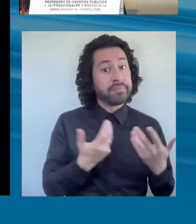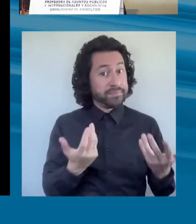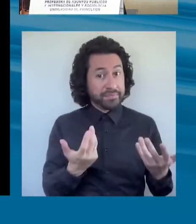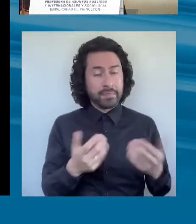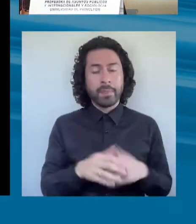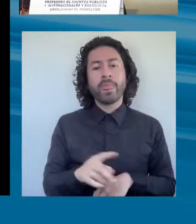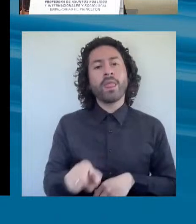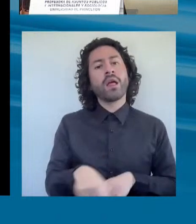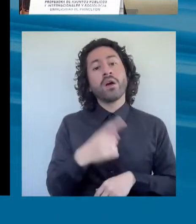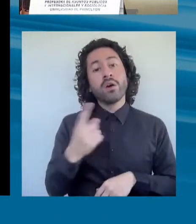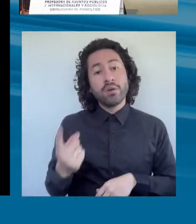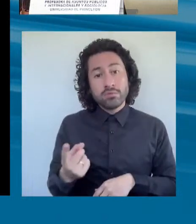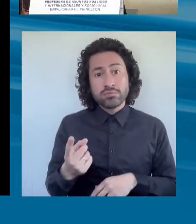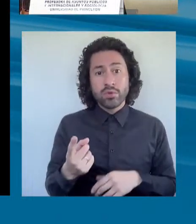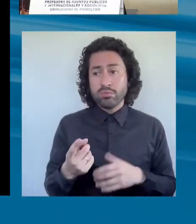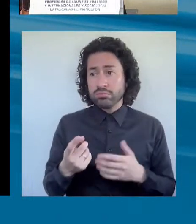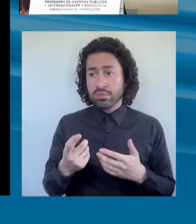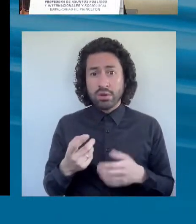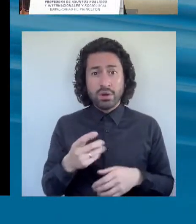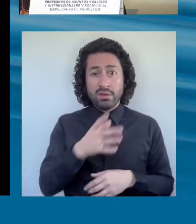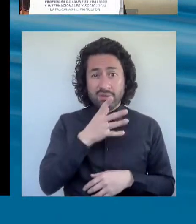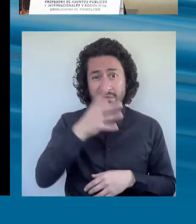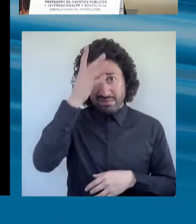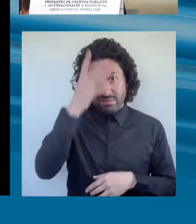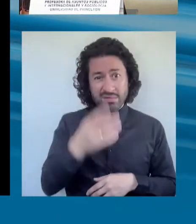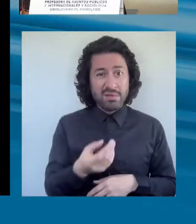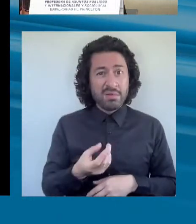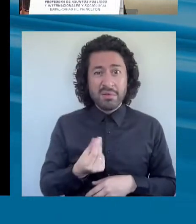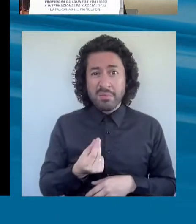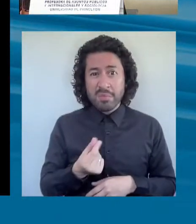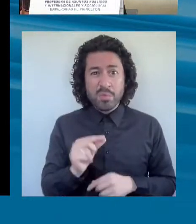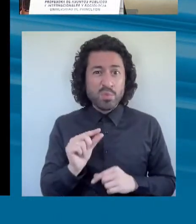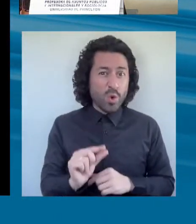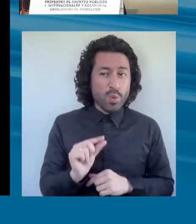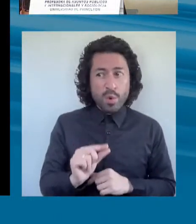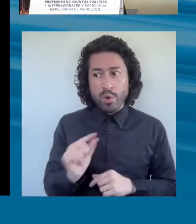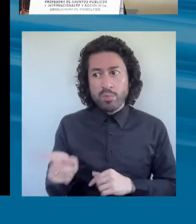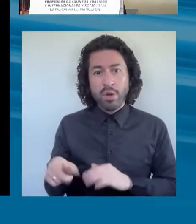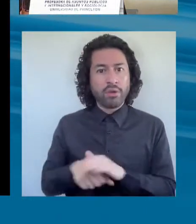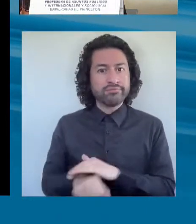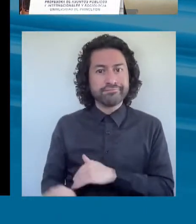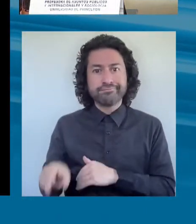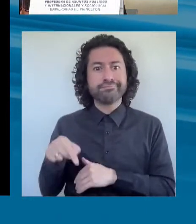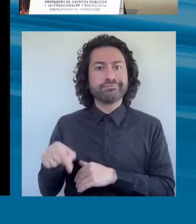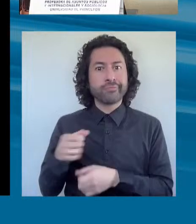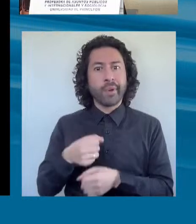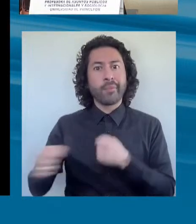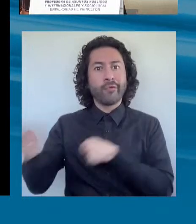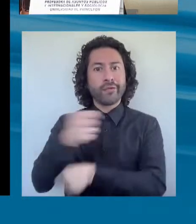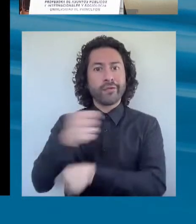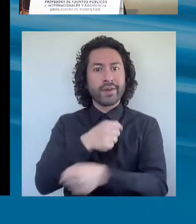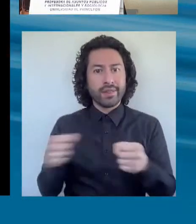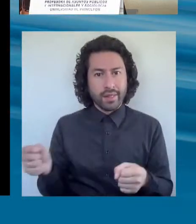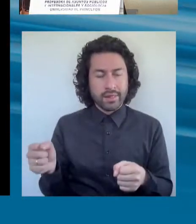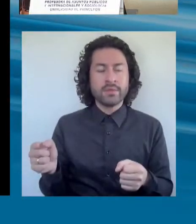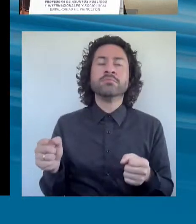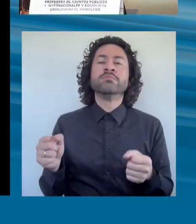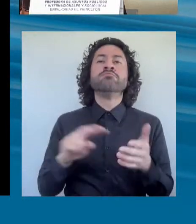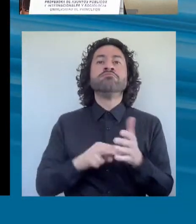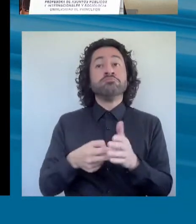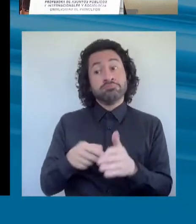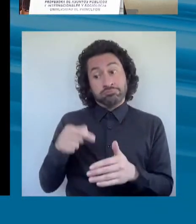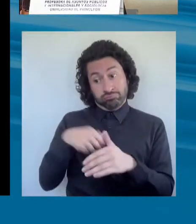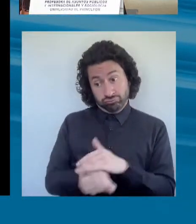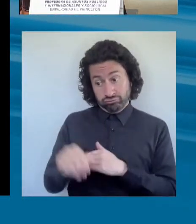wealth. Weak association indicates high mobility, which is quite the opposite, a situation in which people